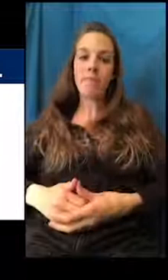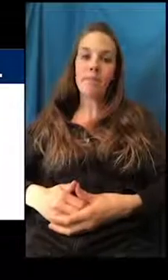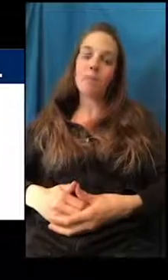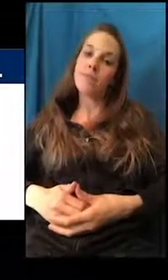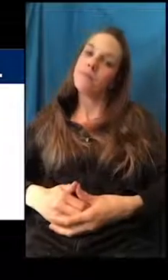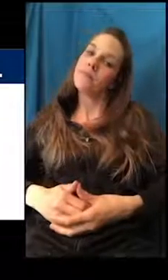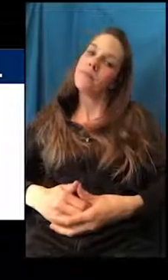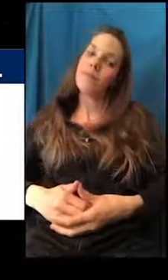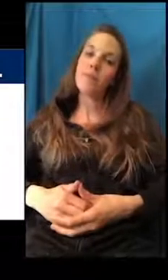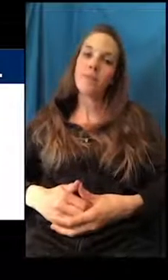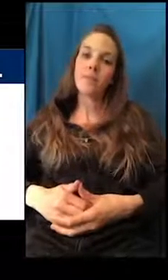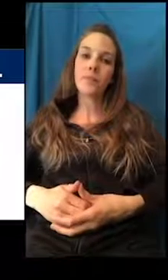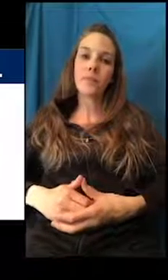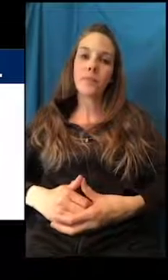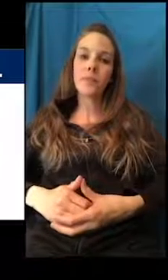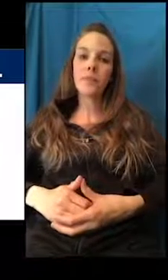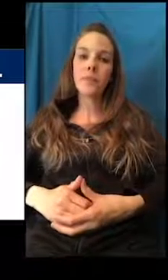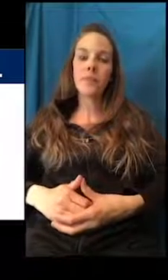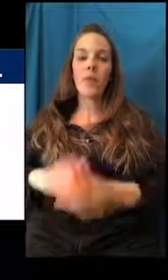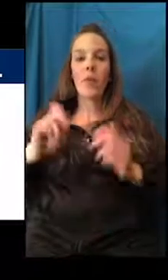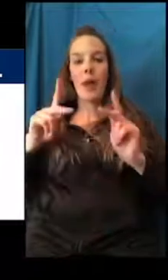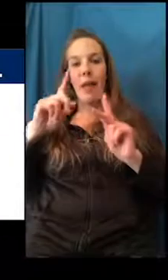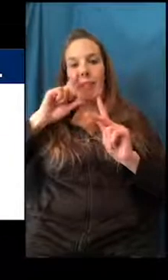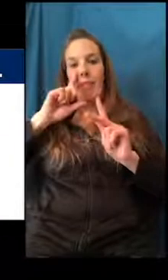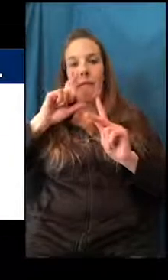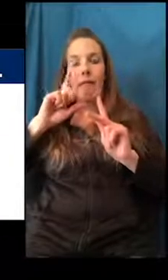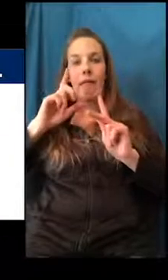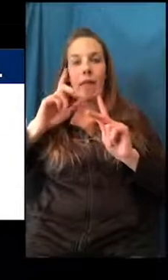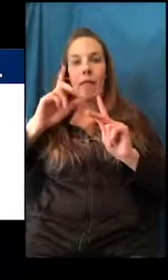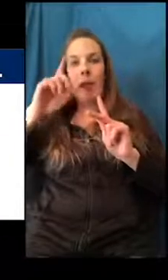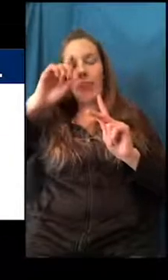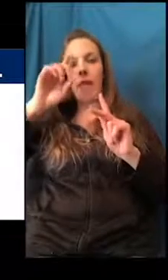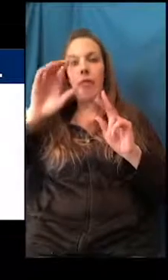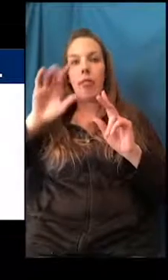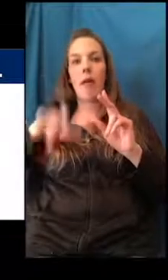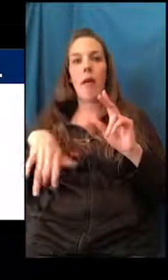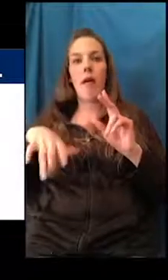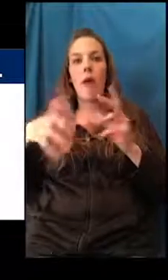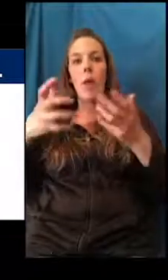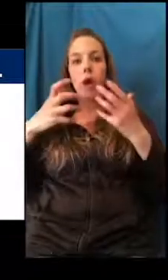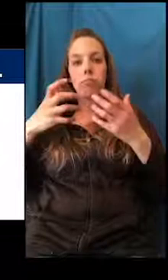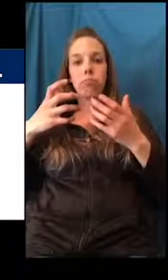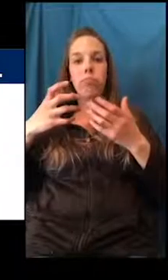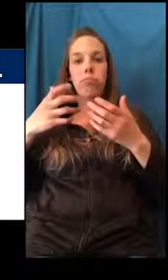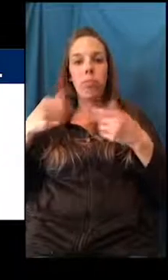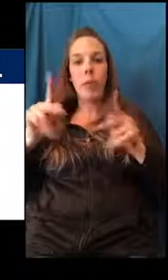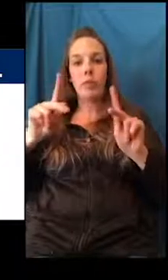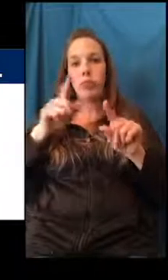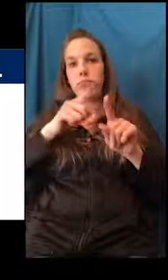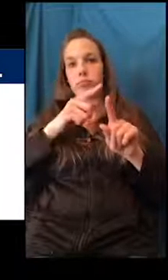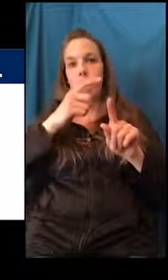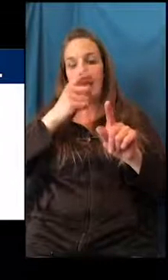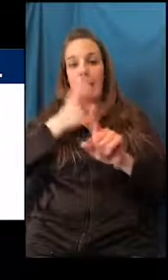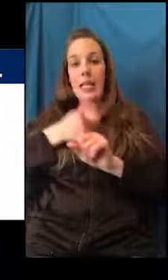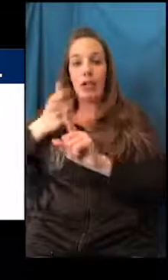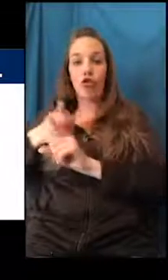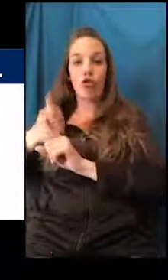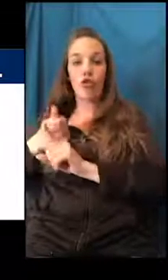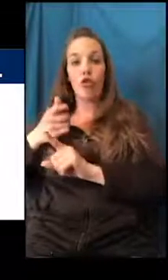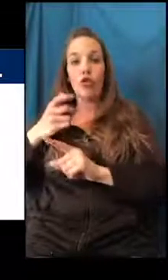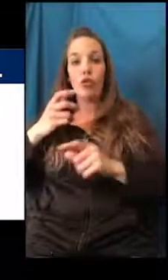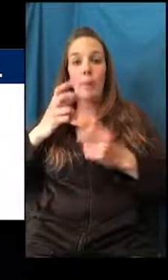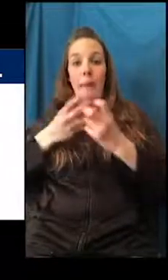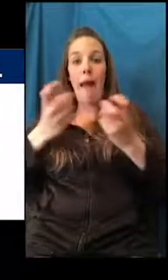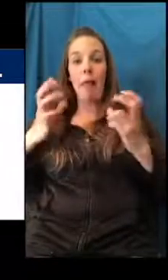Okay. And I think I do want to give an opportunity for each of our panelists to share